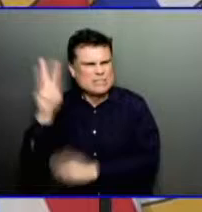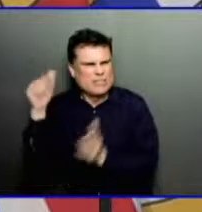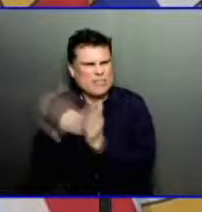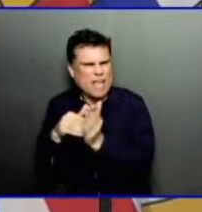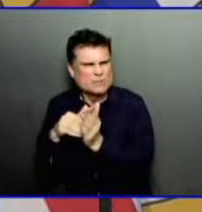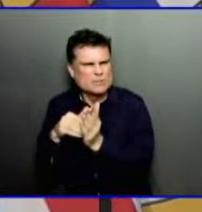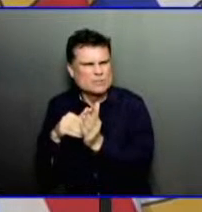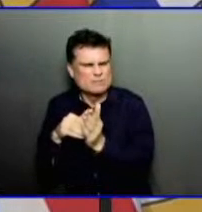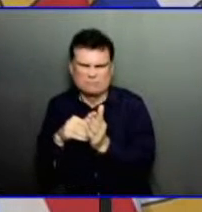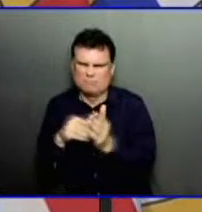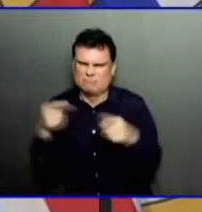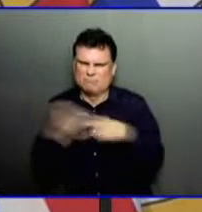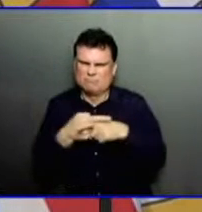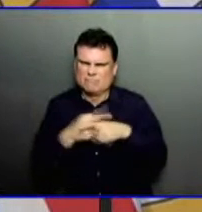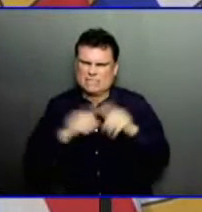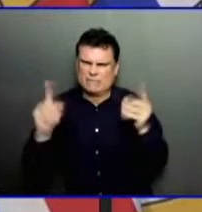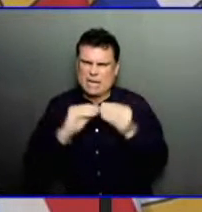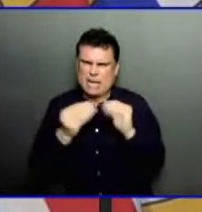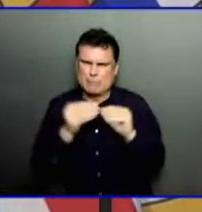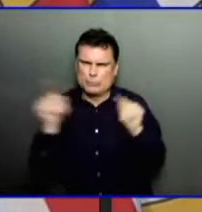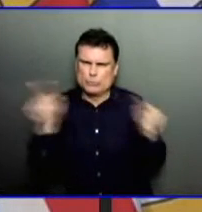Okay, I have